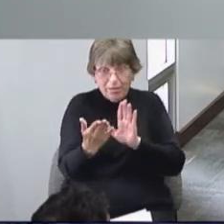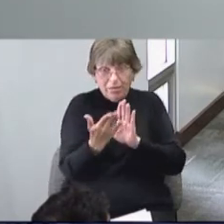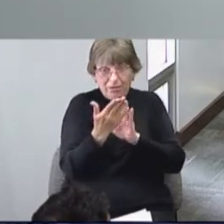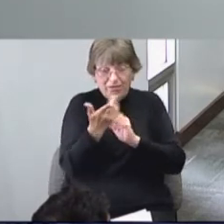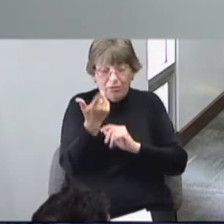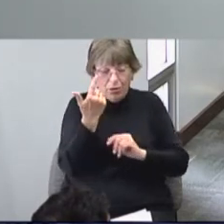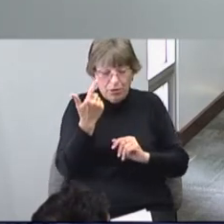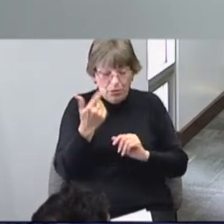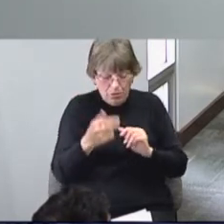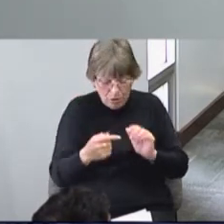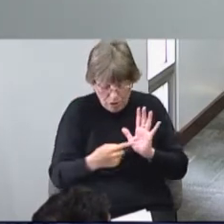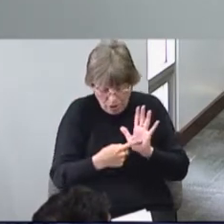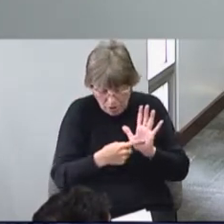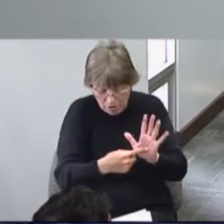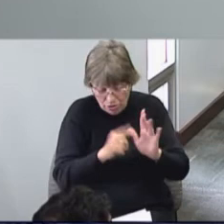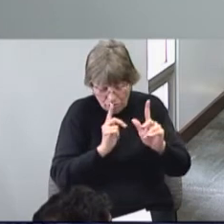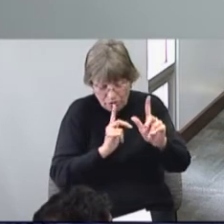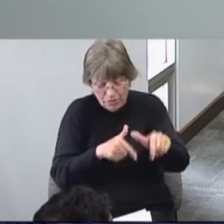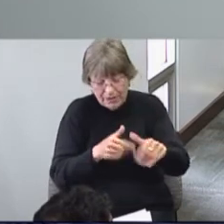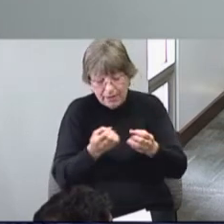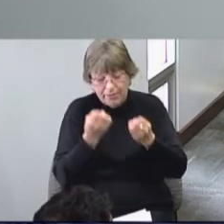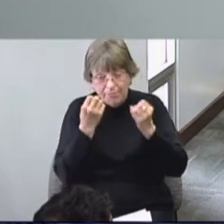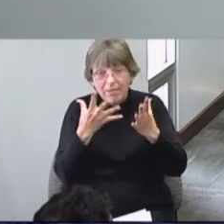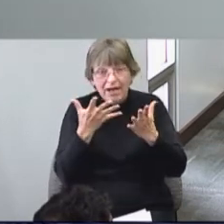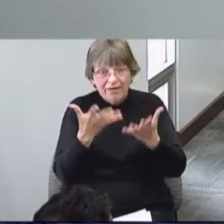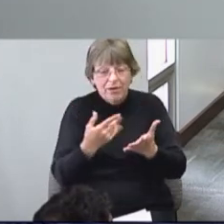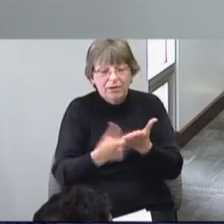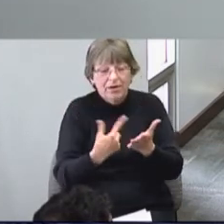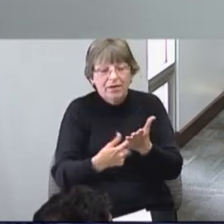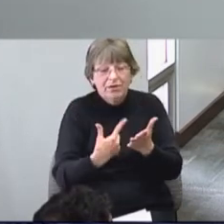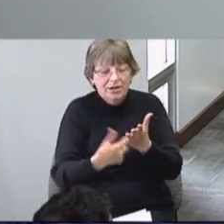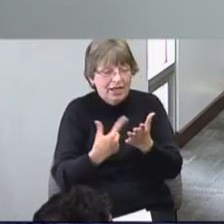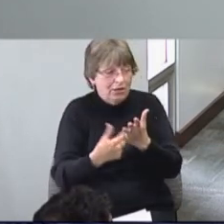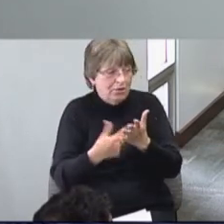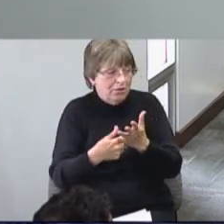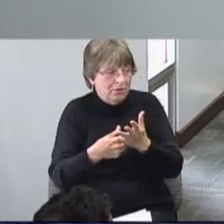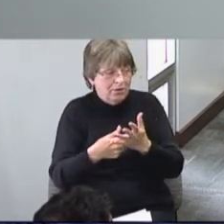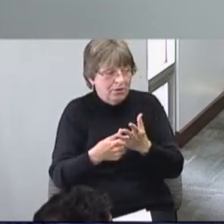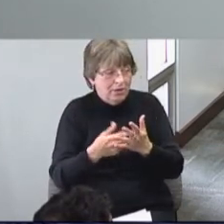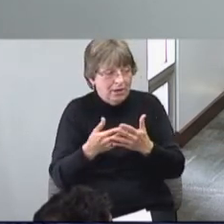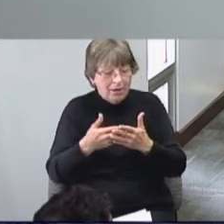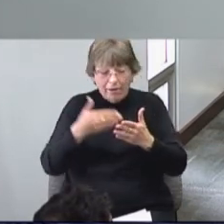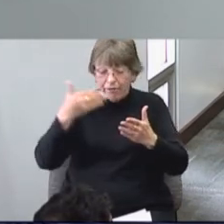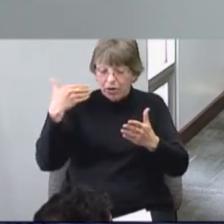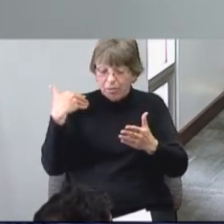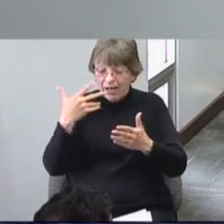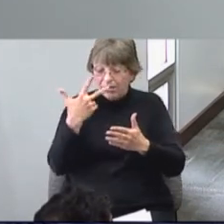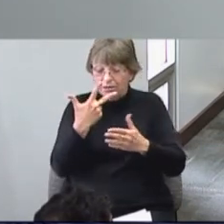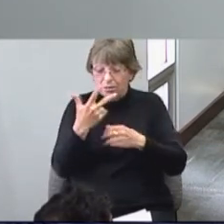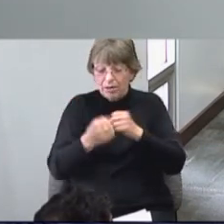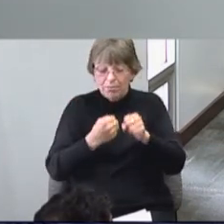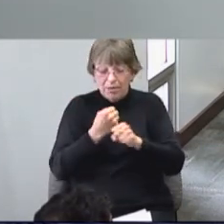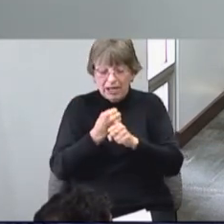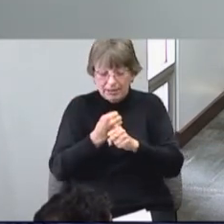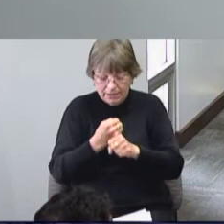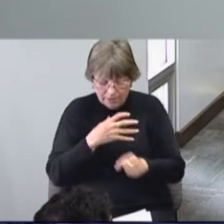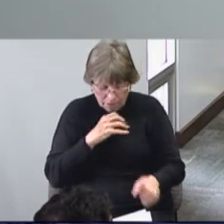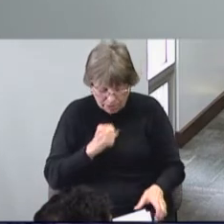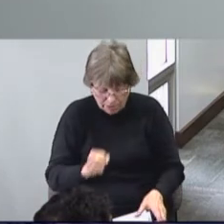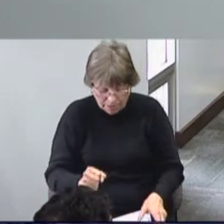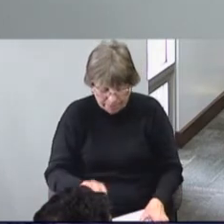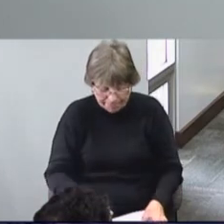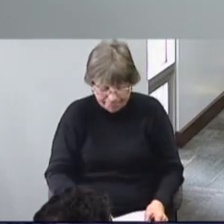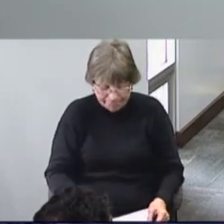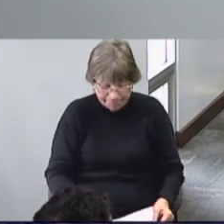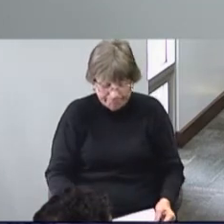really reflects the results of many of those conversations over the past several months that would provide a portion of that